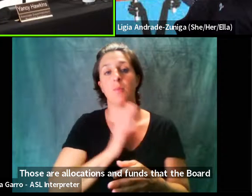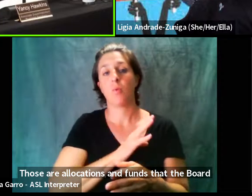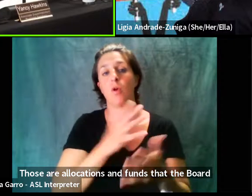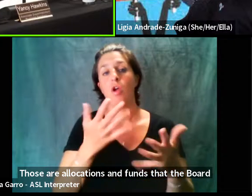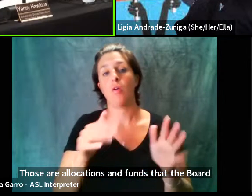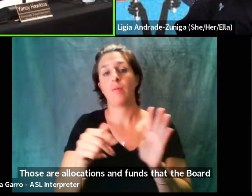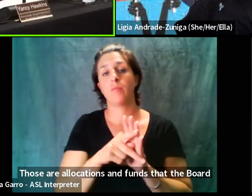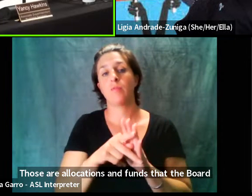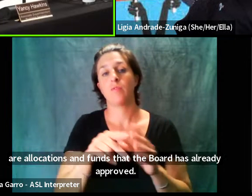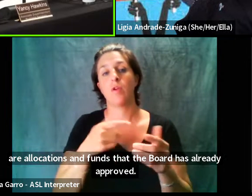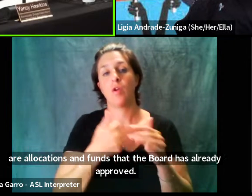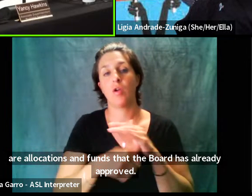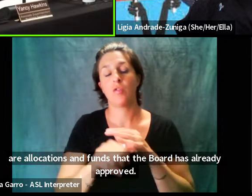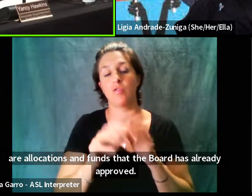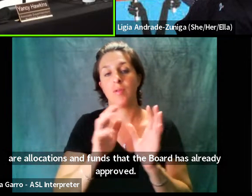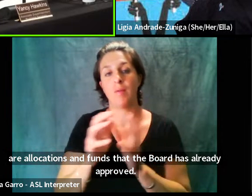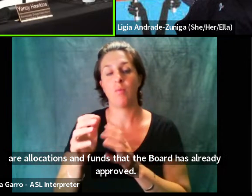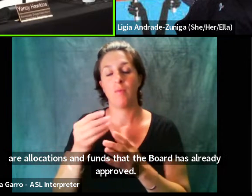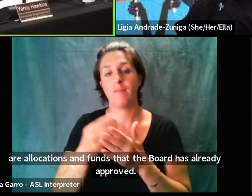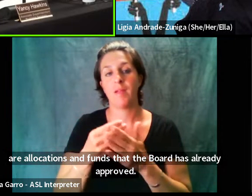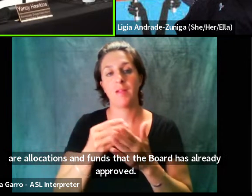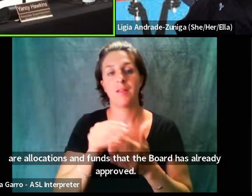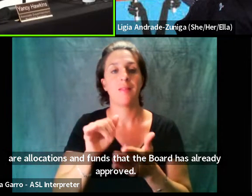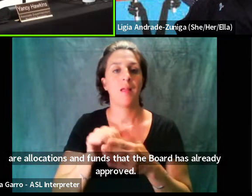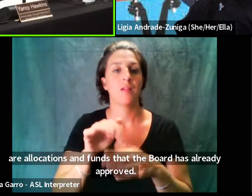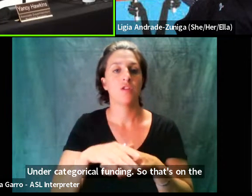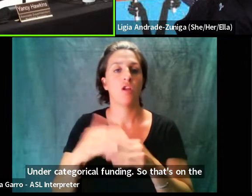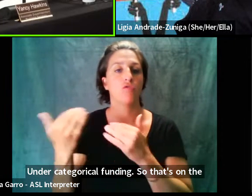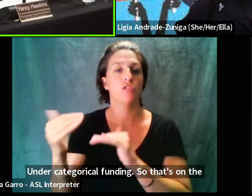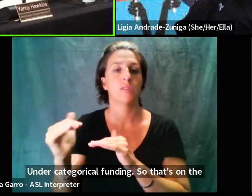under categorical funding. So that's on the restricted